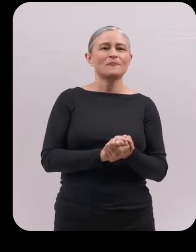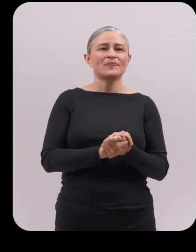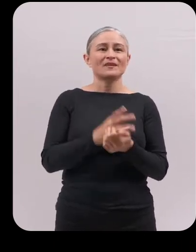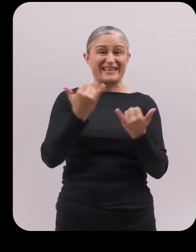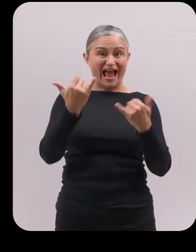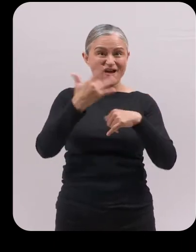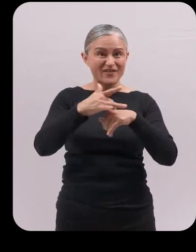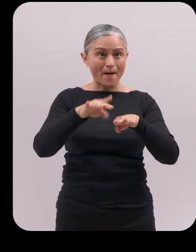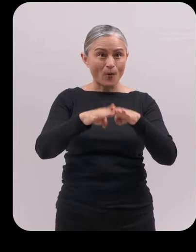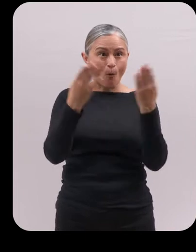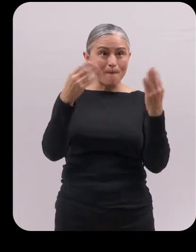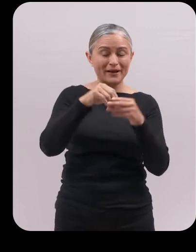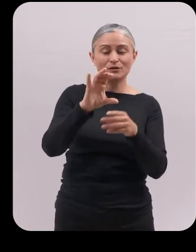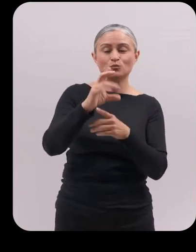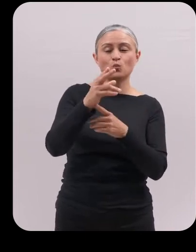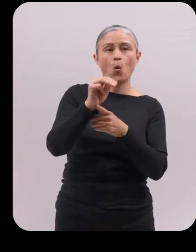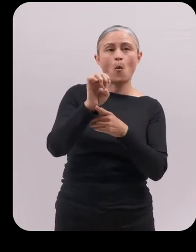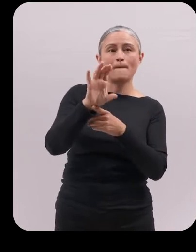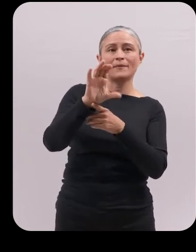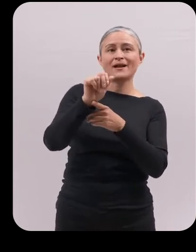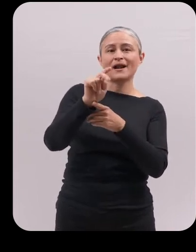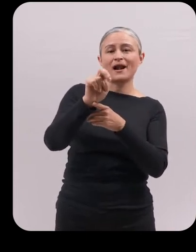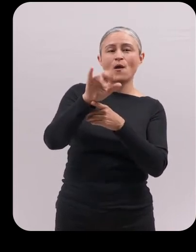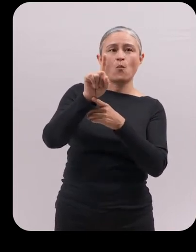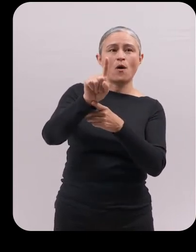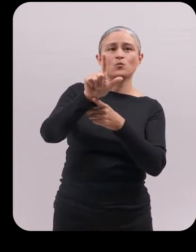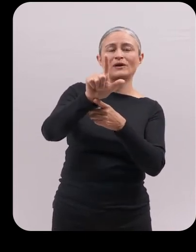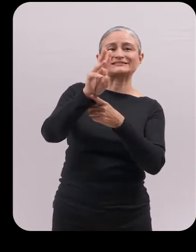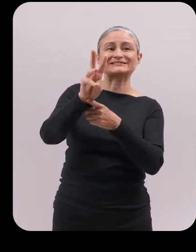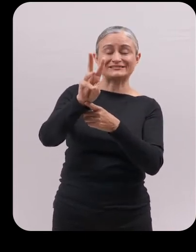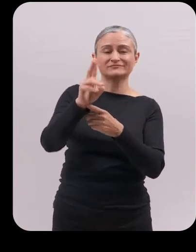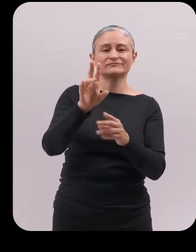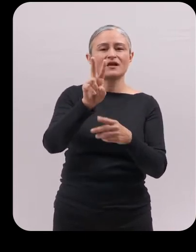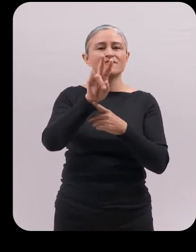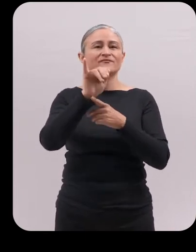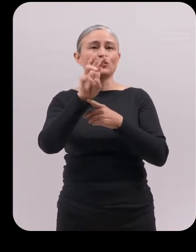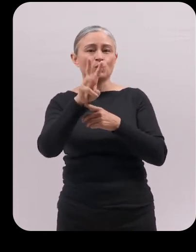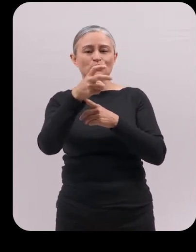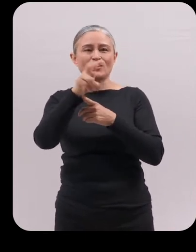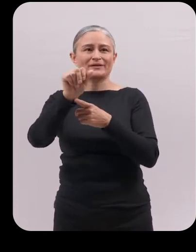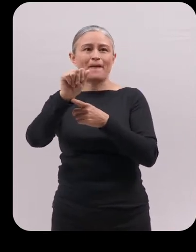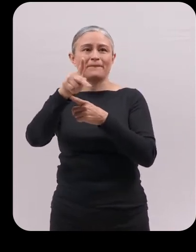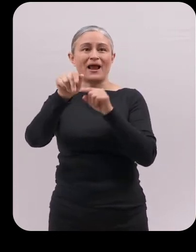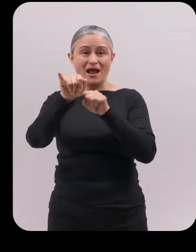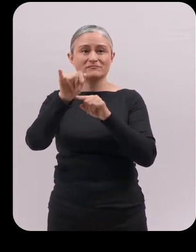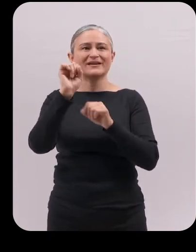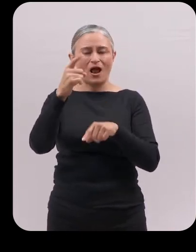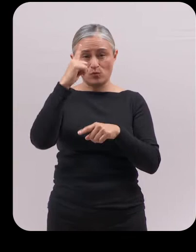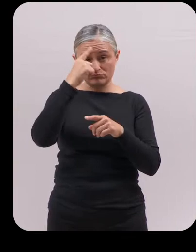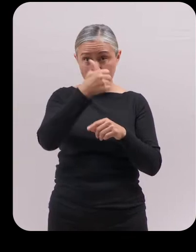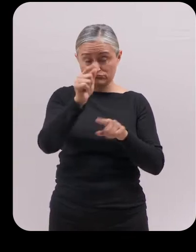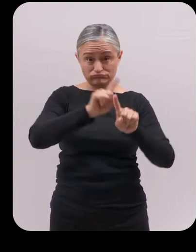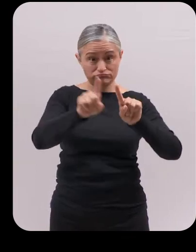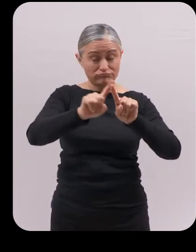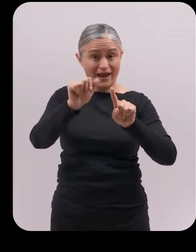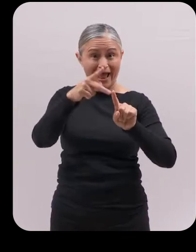today in Chrome Canary 126, View Transitions API can now be used for multi-page apps.